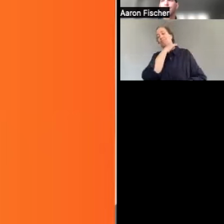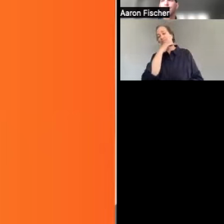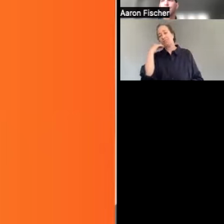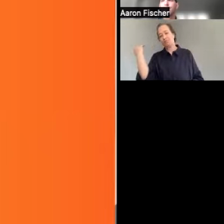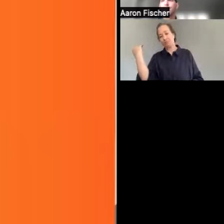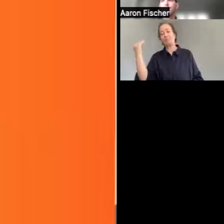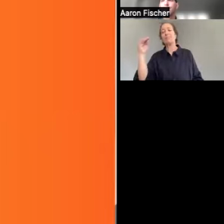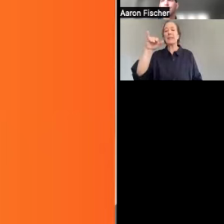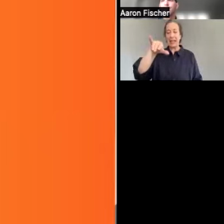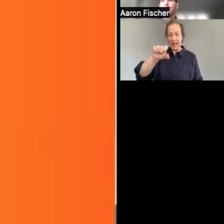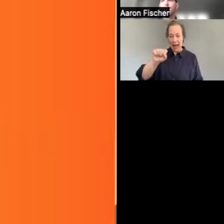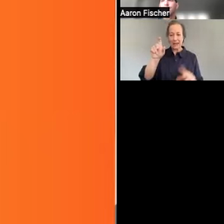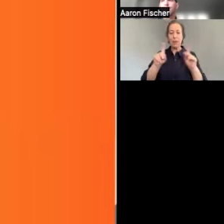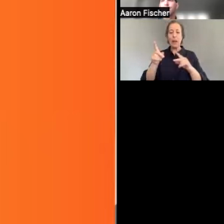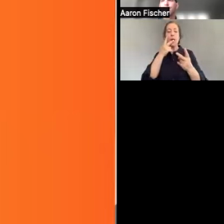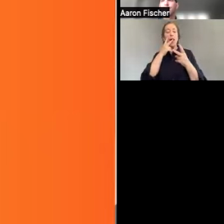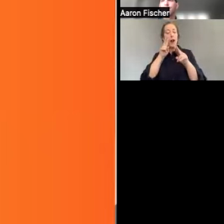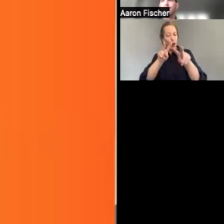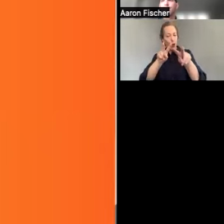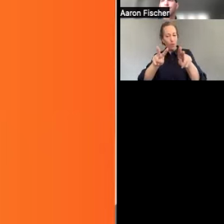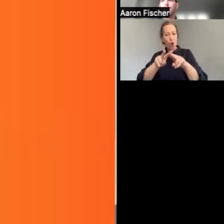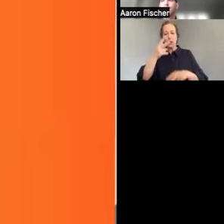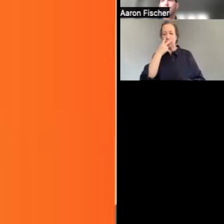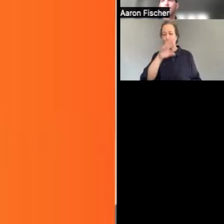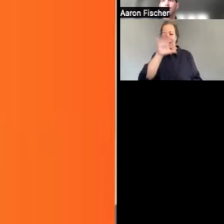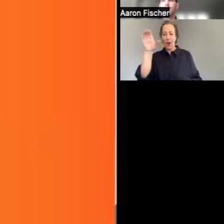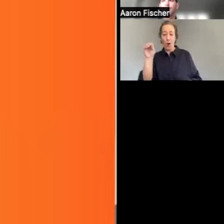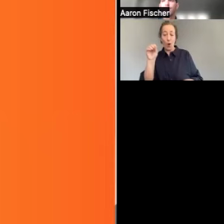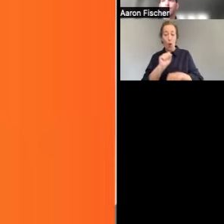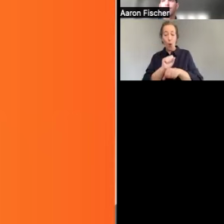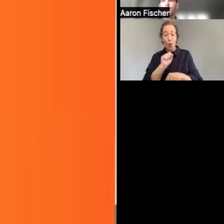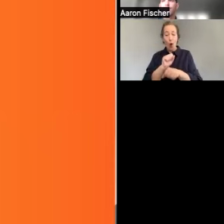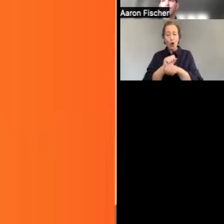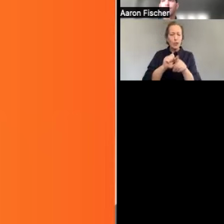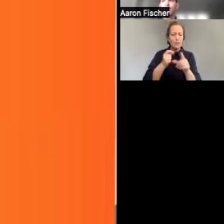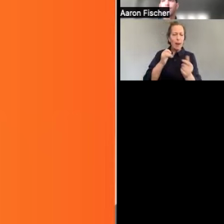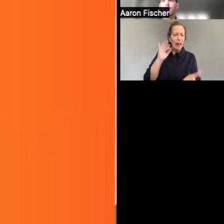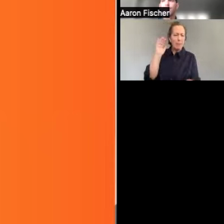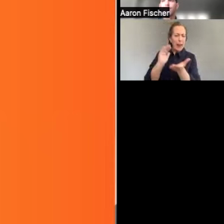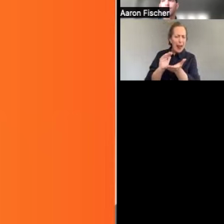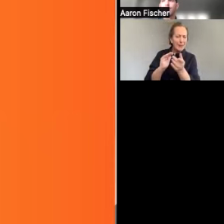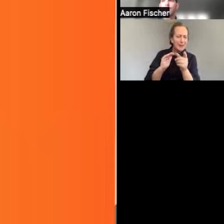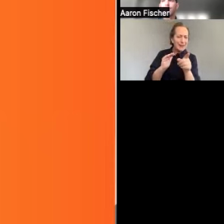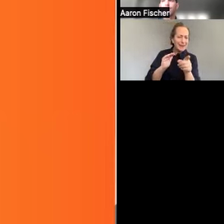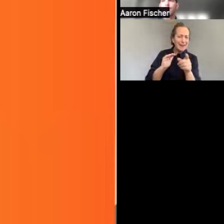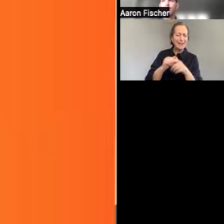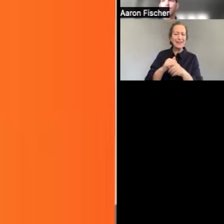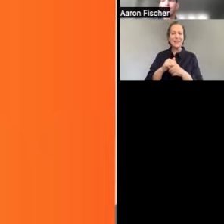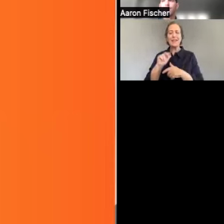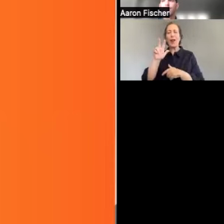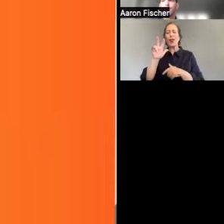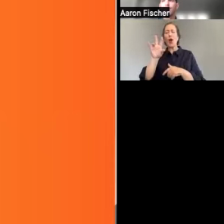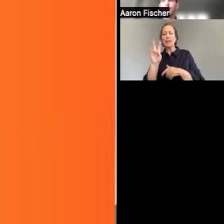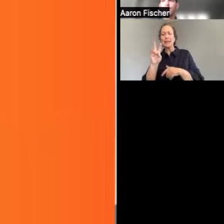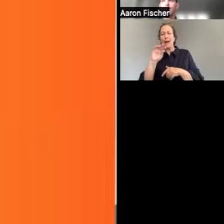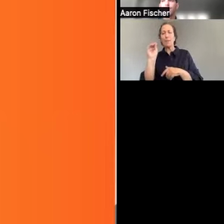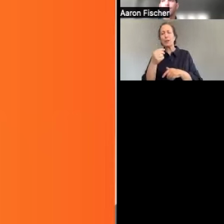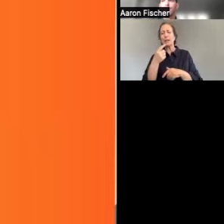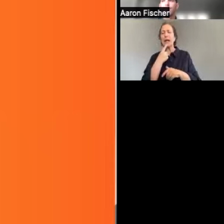looking forward to seeing my colleagues again, only 8%. Maybe about 37% of folks say maybe they're ready, and